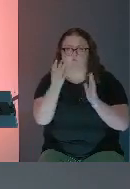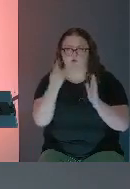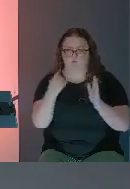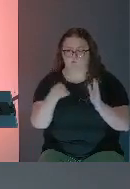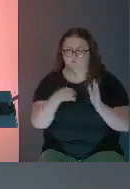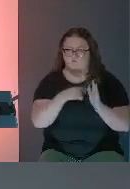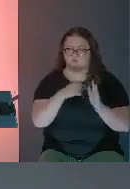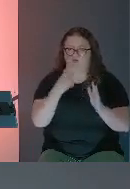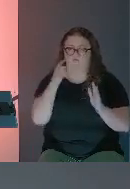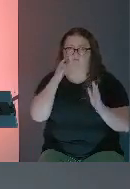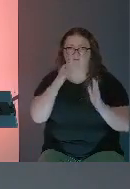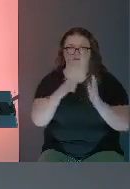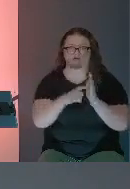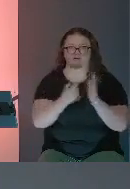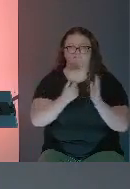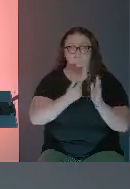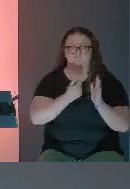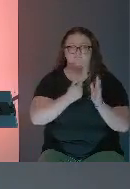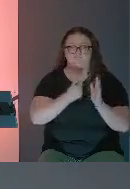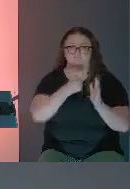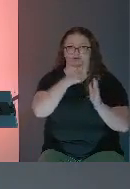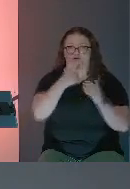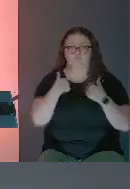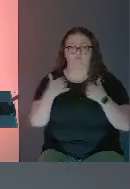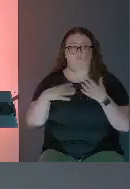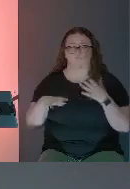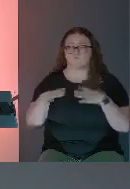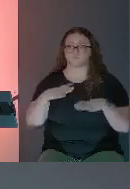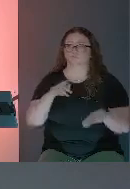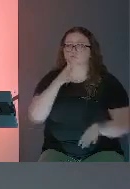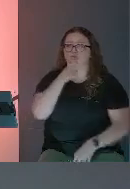were naked. Who told you you were naked?